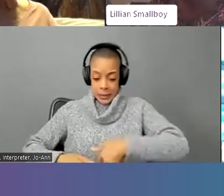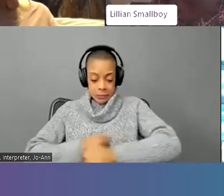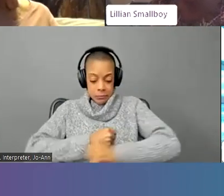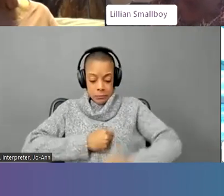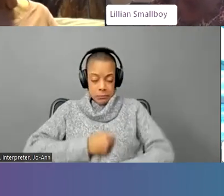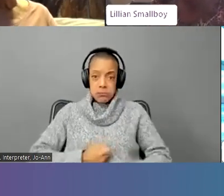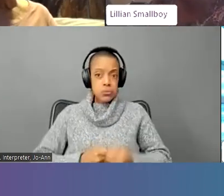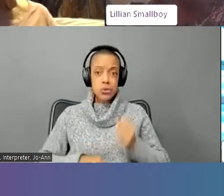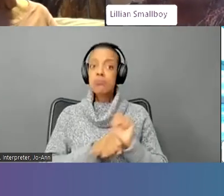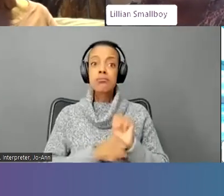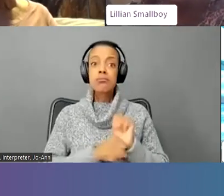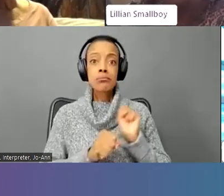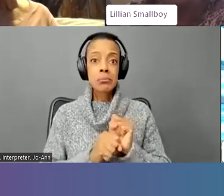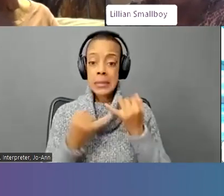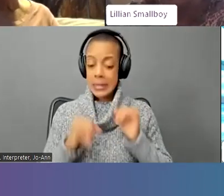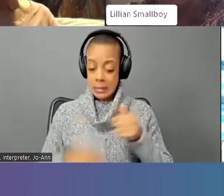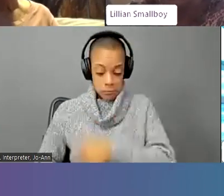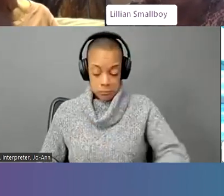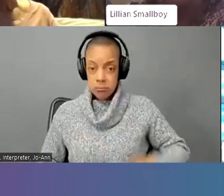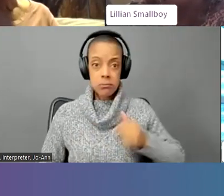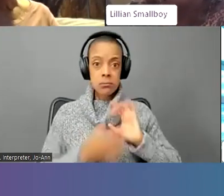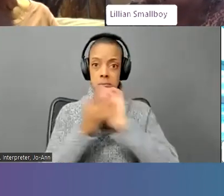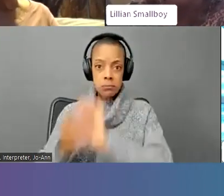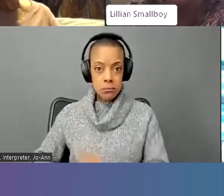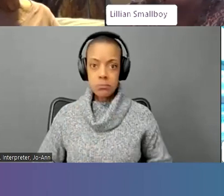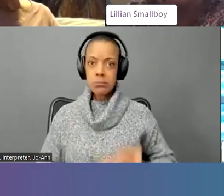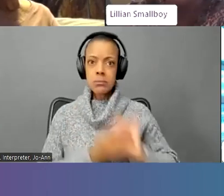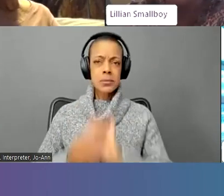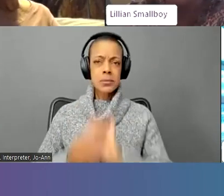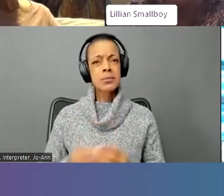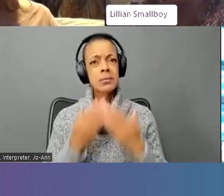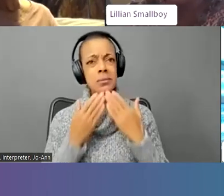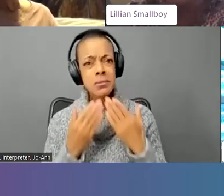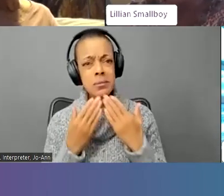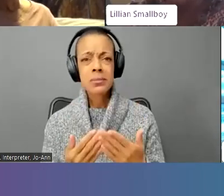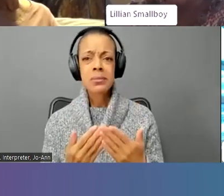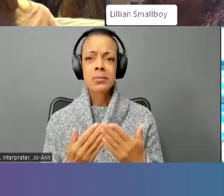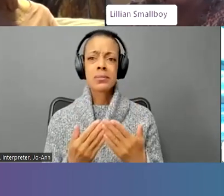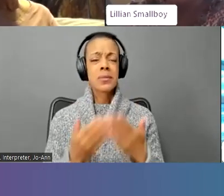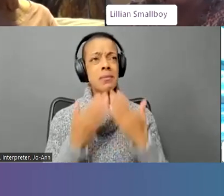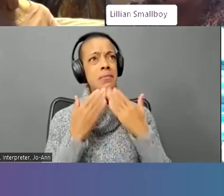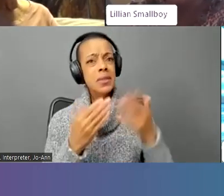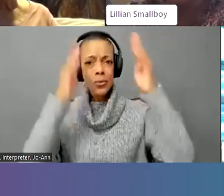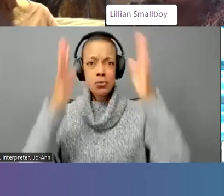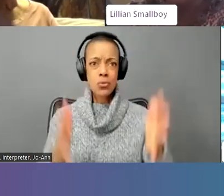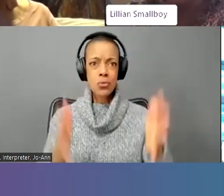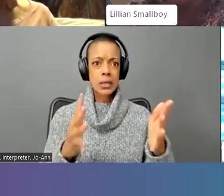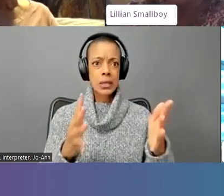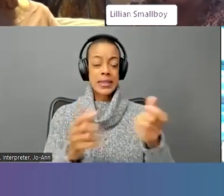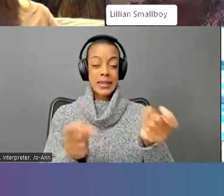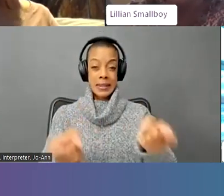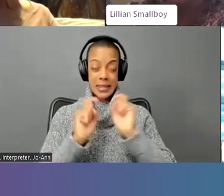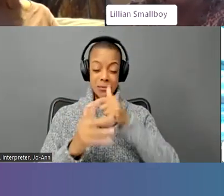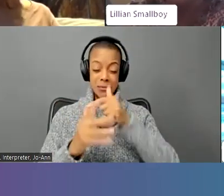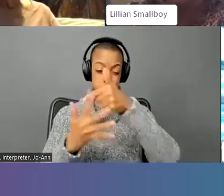we're so honored, you know, that we're so precious to the Creator, that He provided all of these things for us.